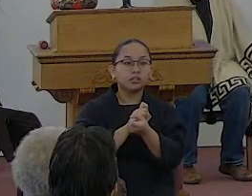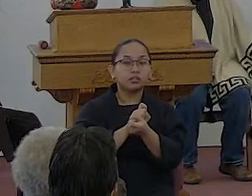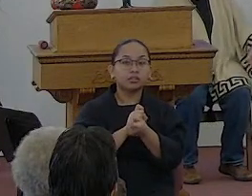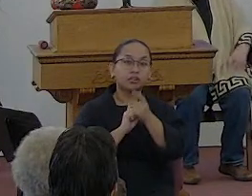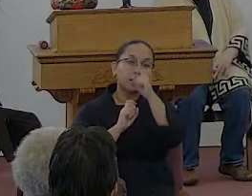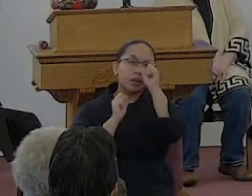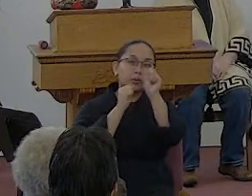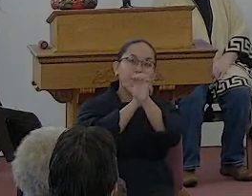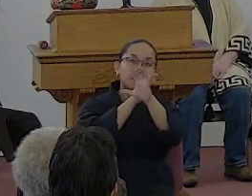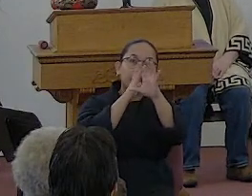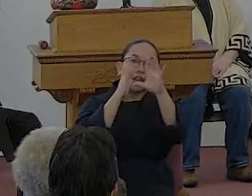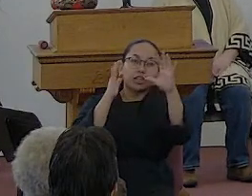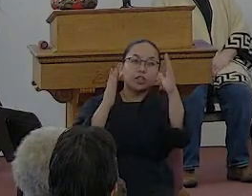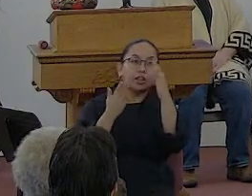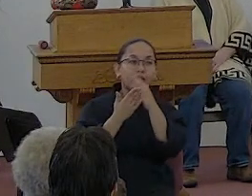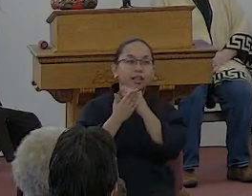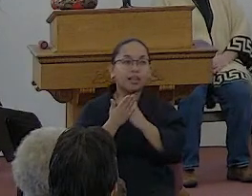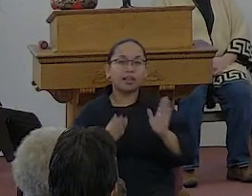learn.